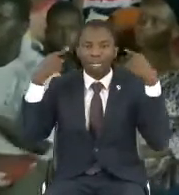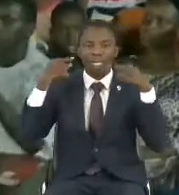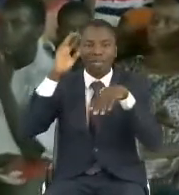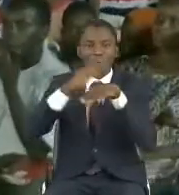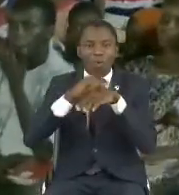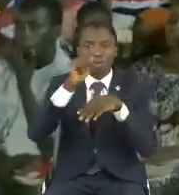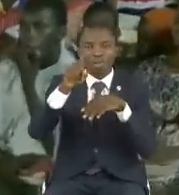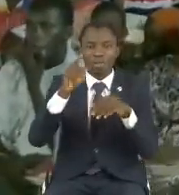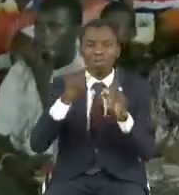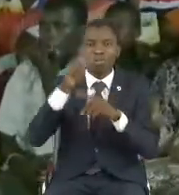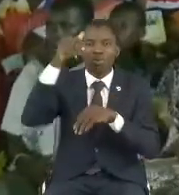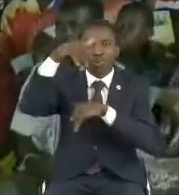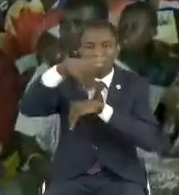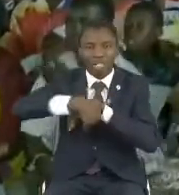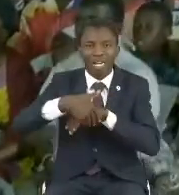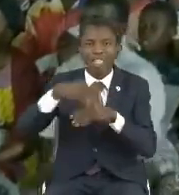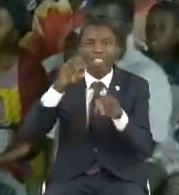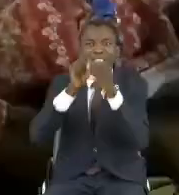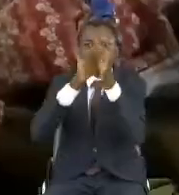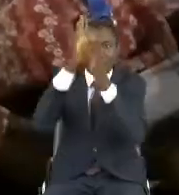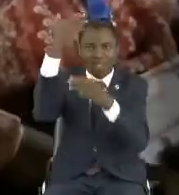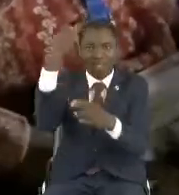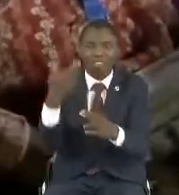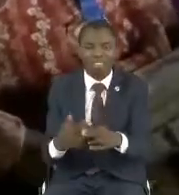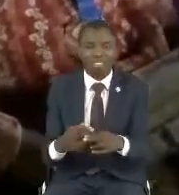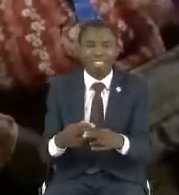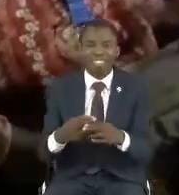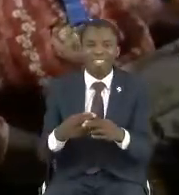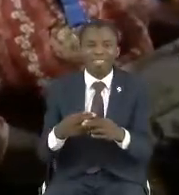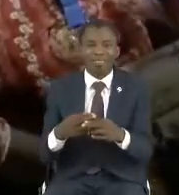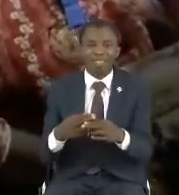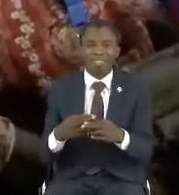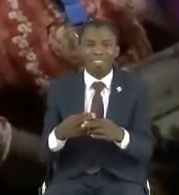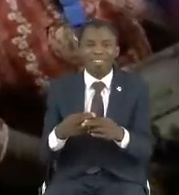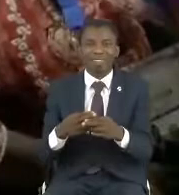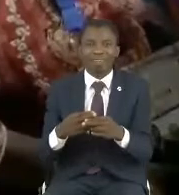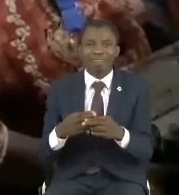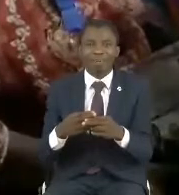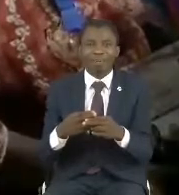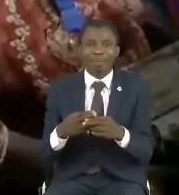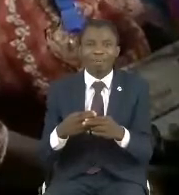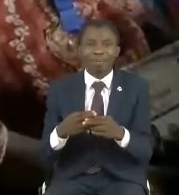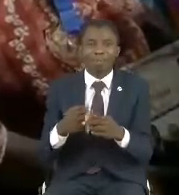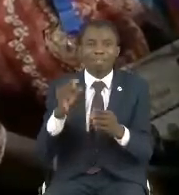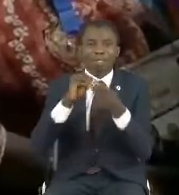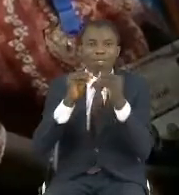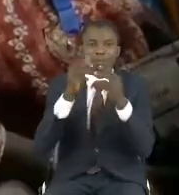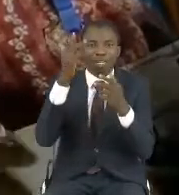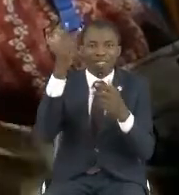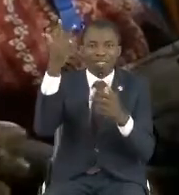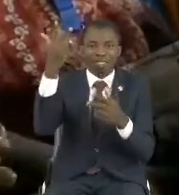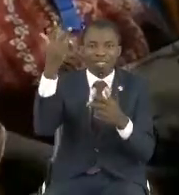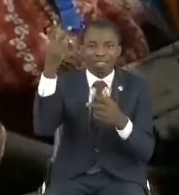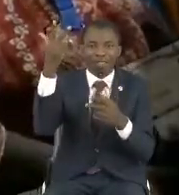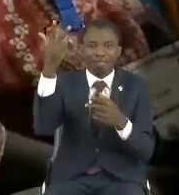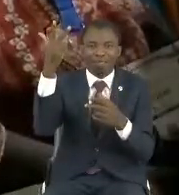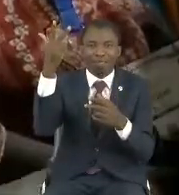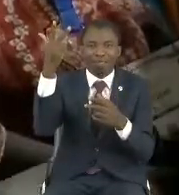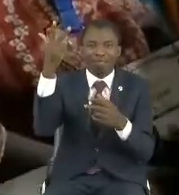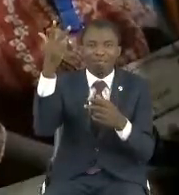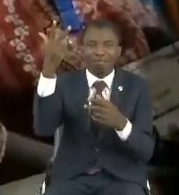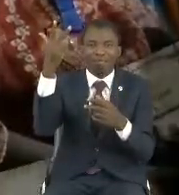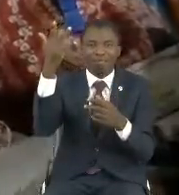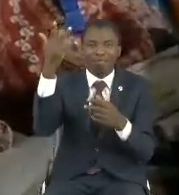you tonight in Jesus' name. Number three now. Number three,